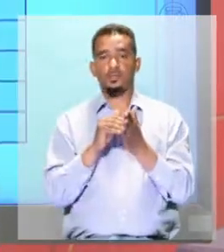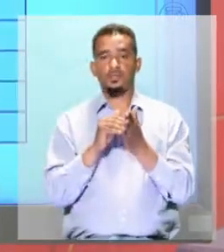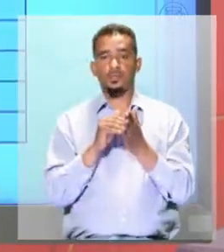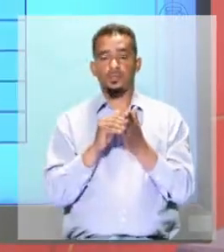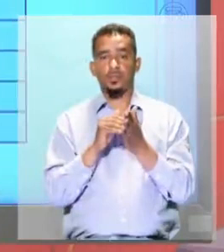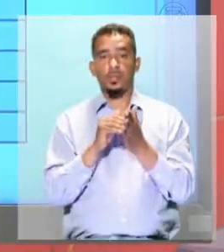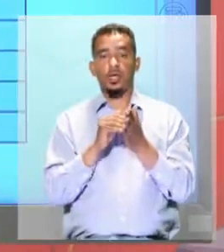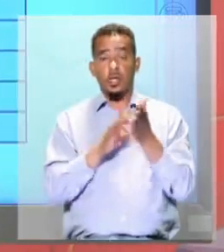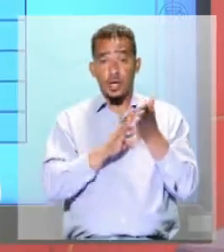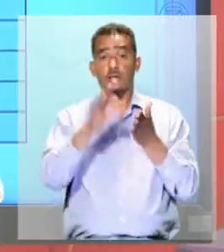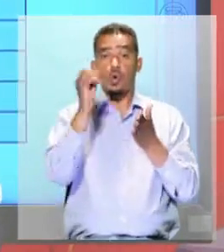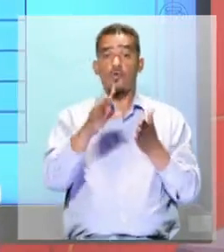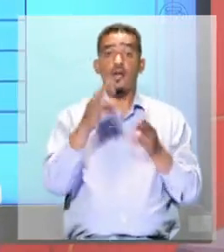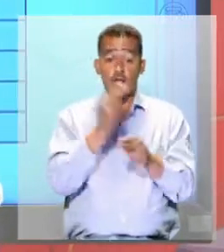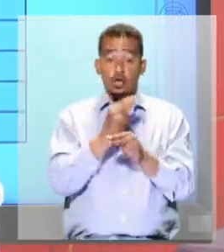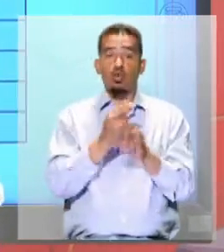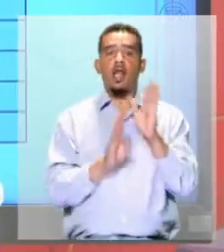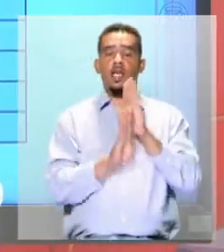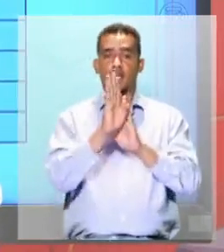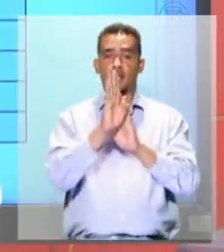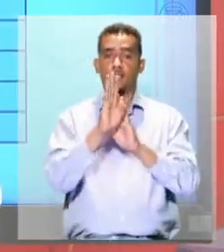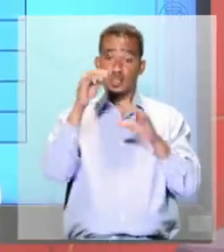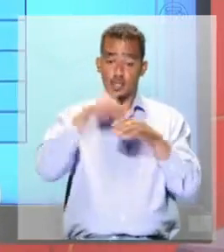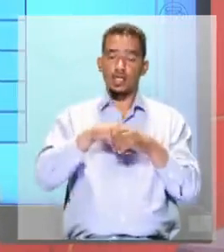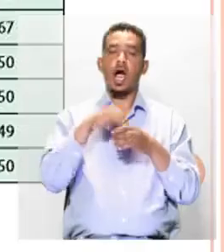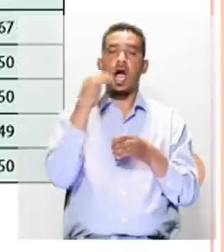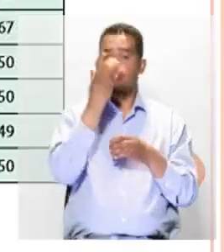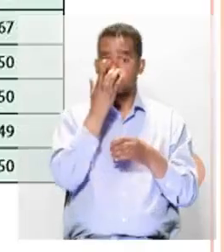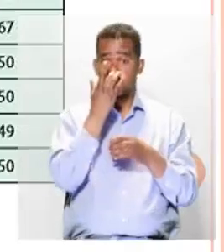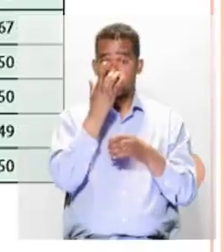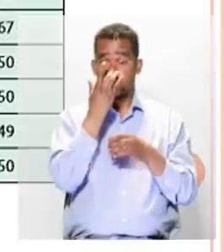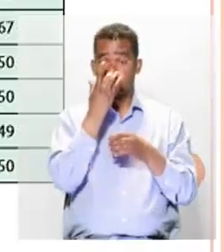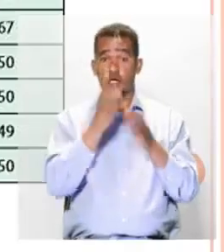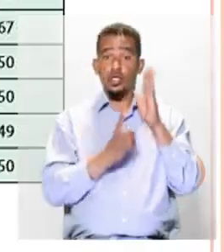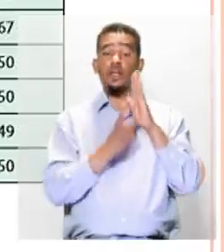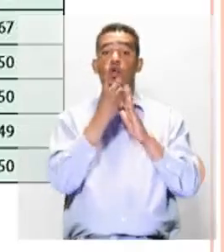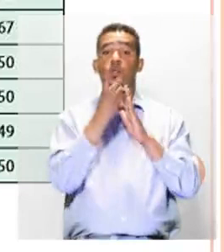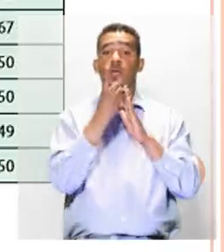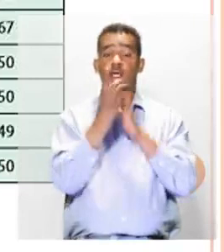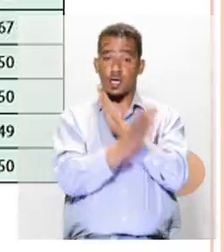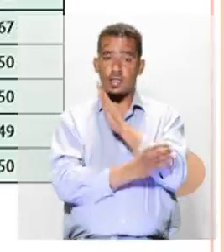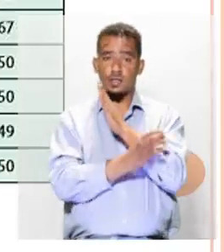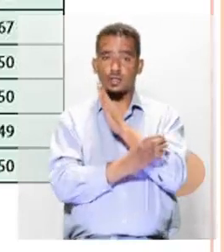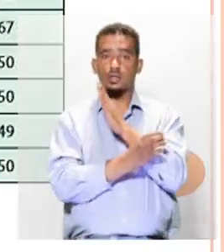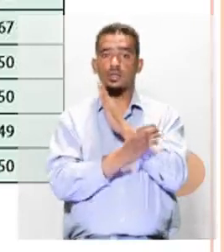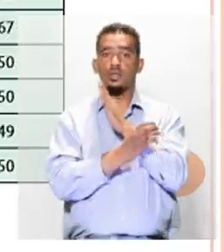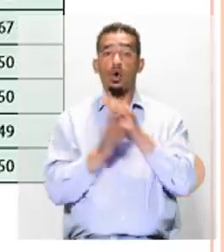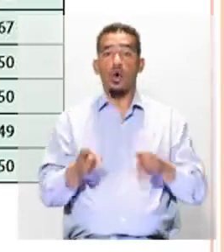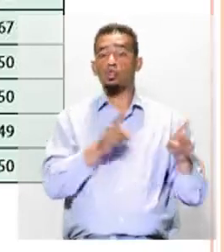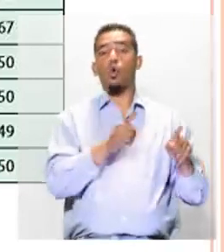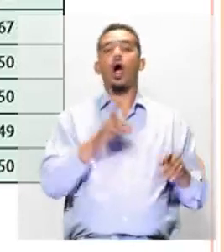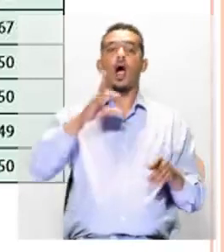Rate of natural increase in Africa, developing country also high.